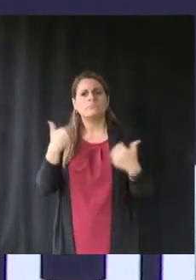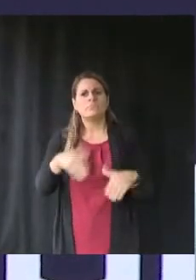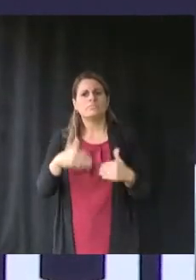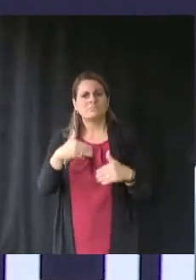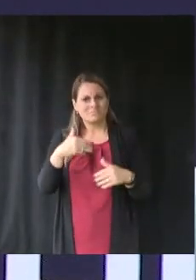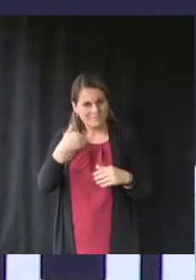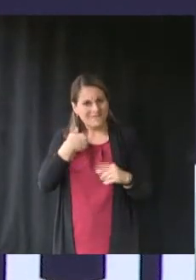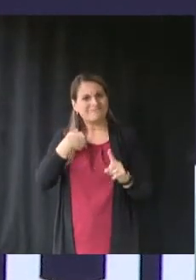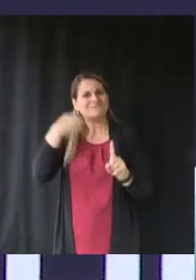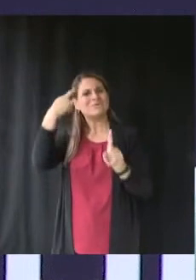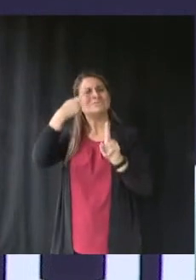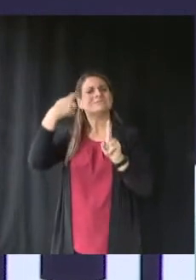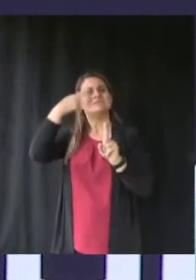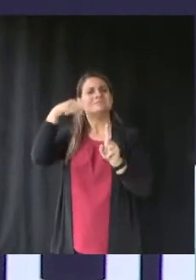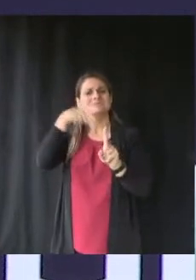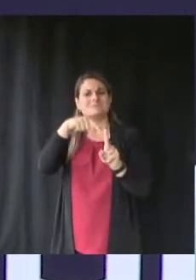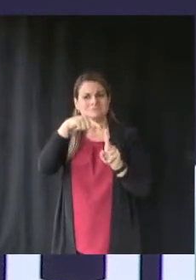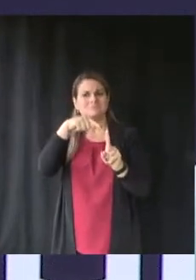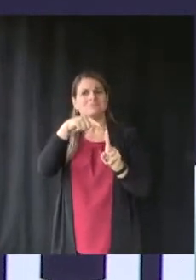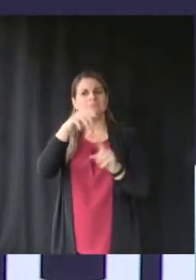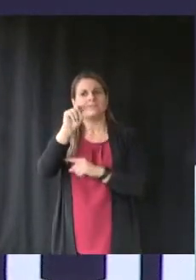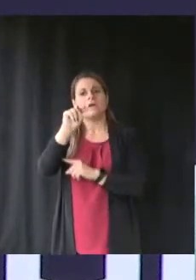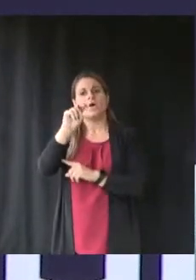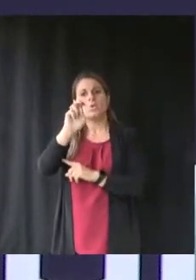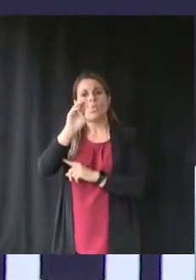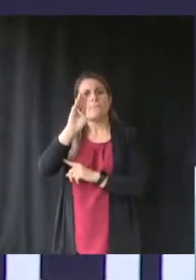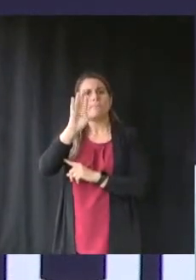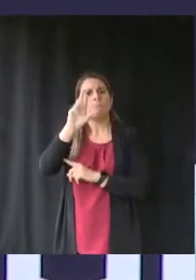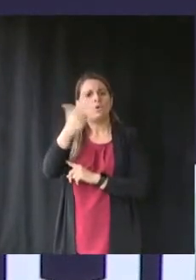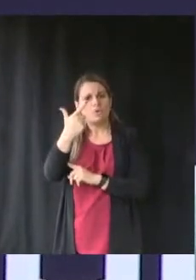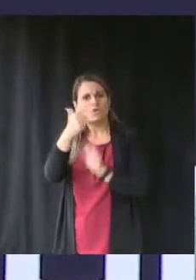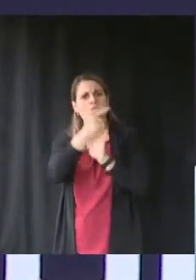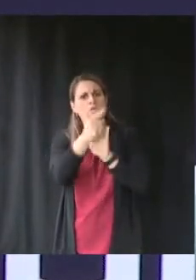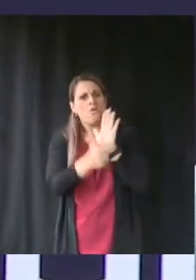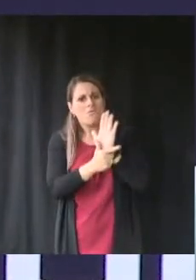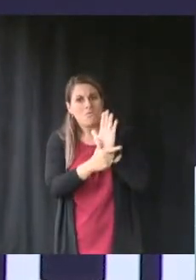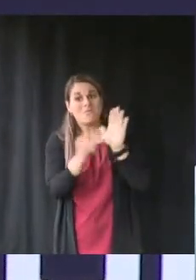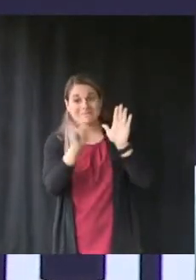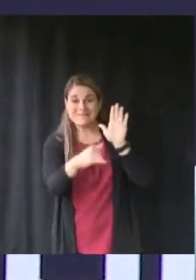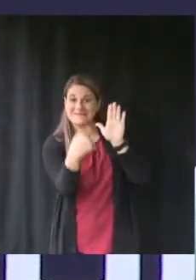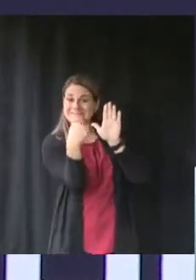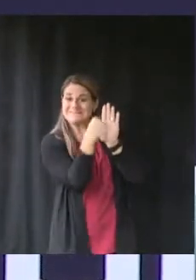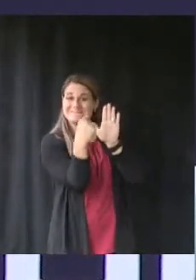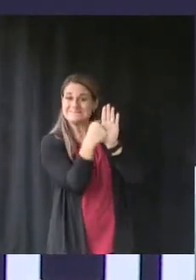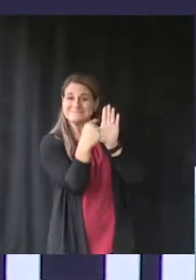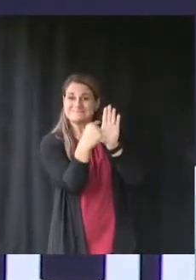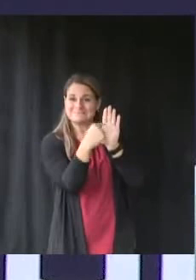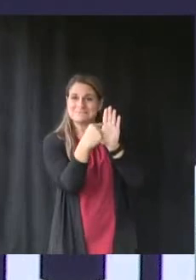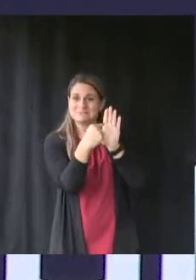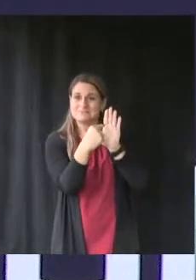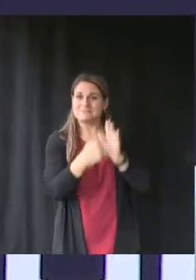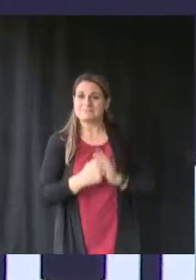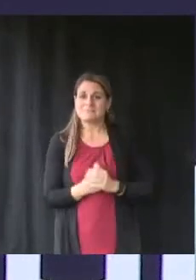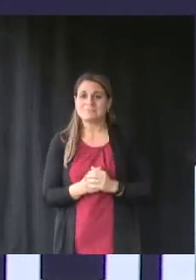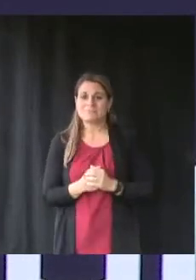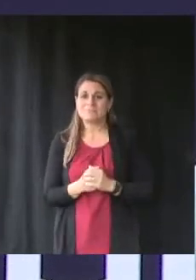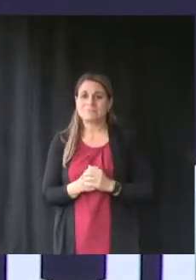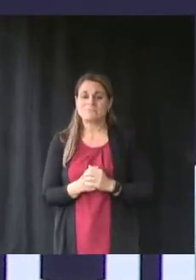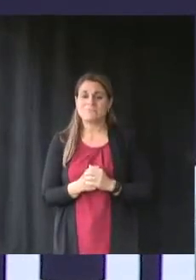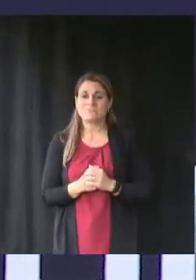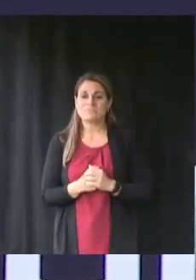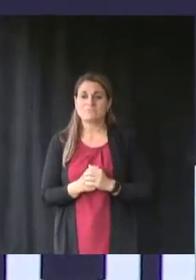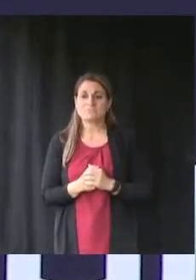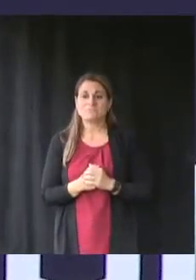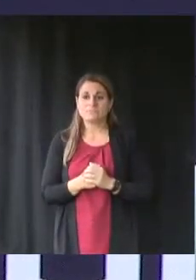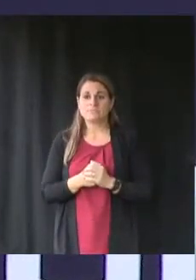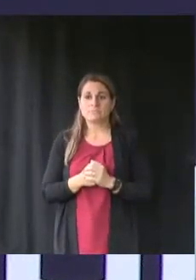laws that gave them permission in their minds to do what they did. Prior to his death in April of 1945, Franklin Roosevelt,